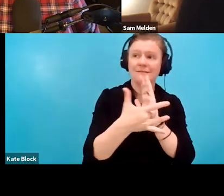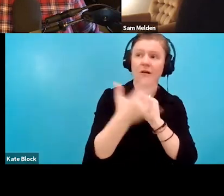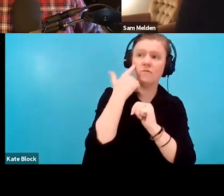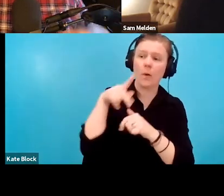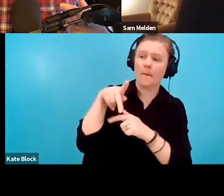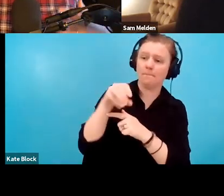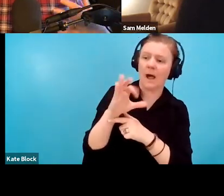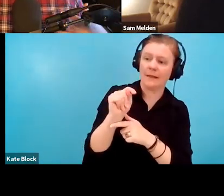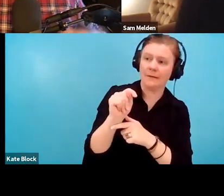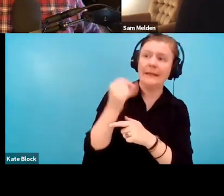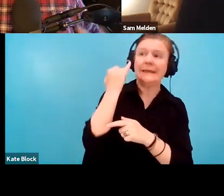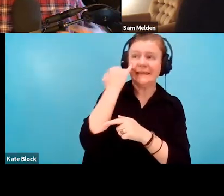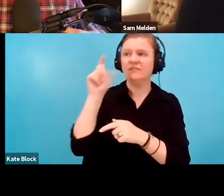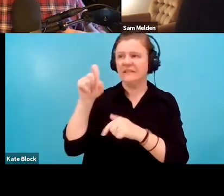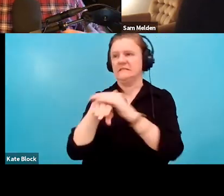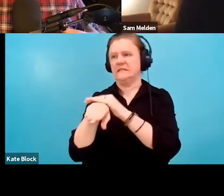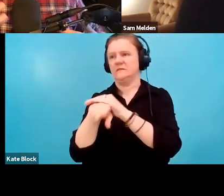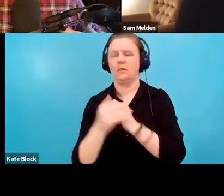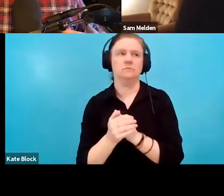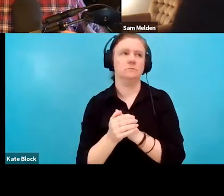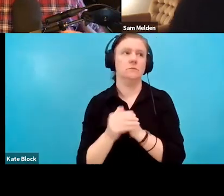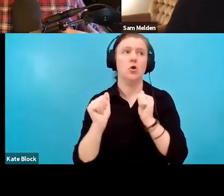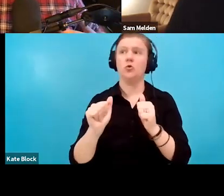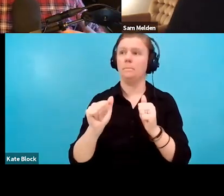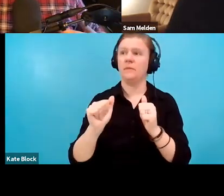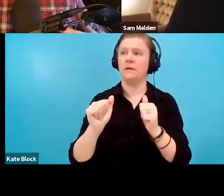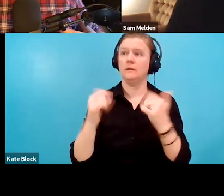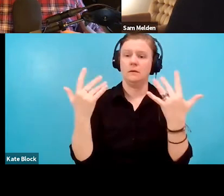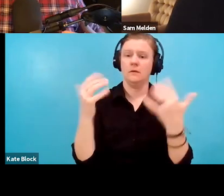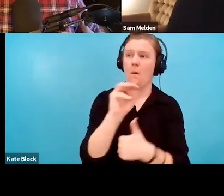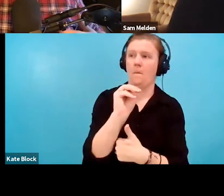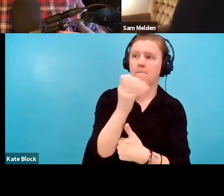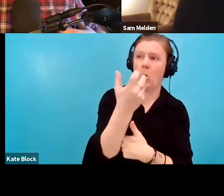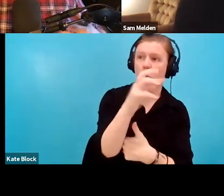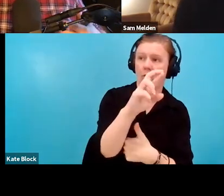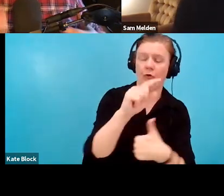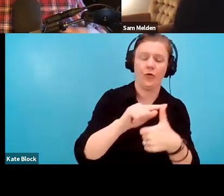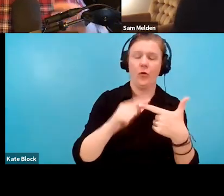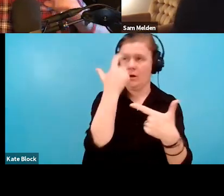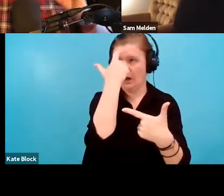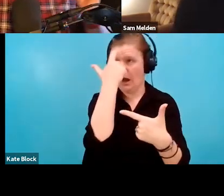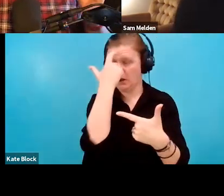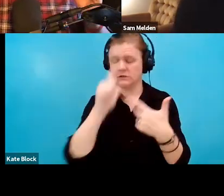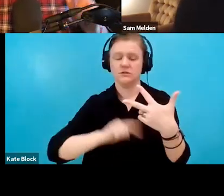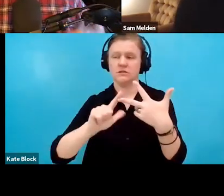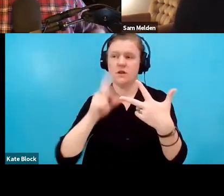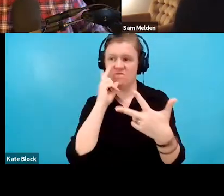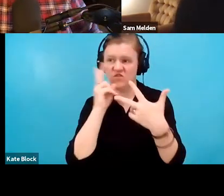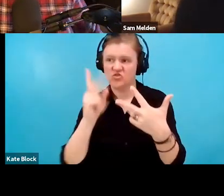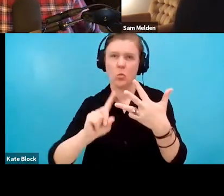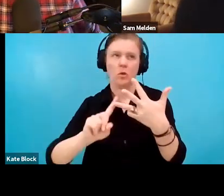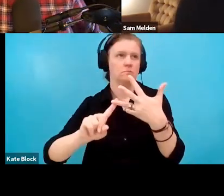if you have accessibility needs. Now, those needs might be motor needs, they might be cognitive needs, they might be visual, like there's all sorts of stuff going on